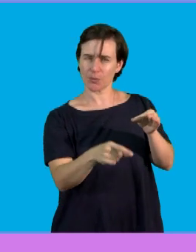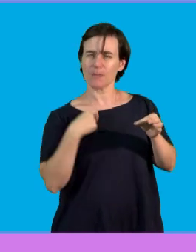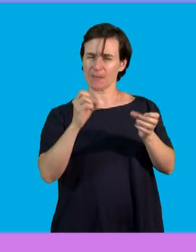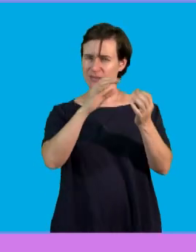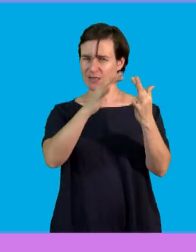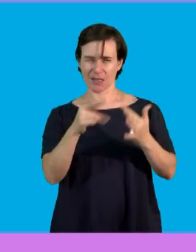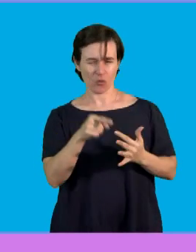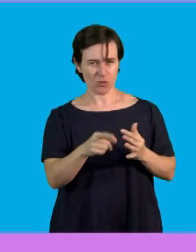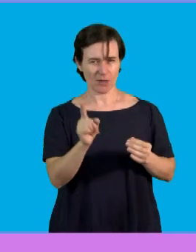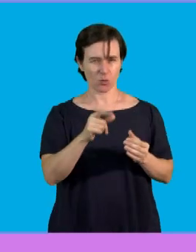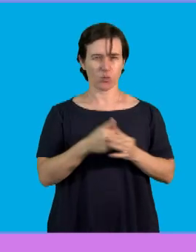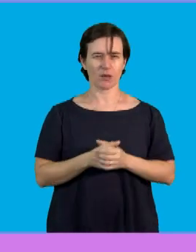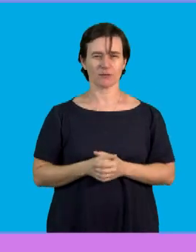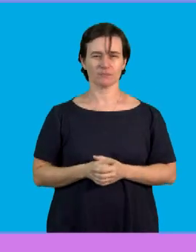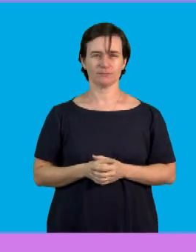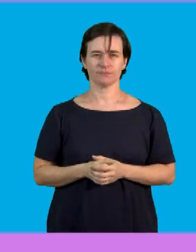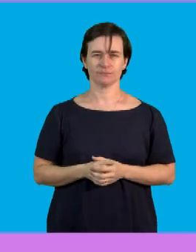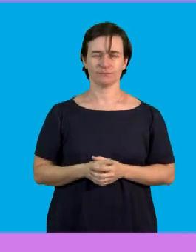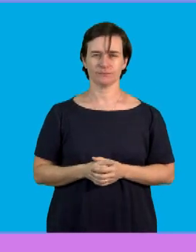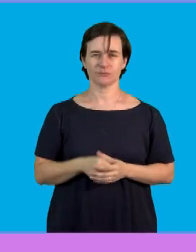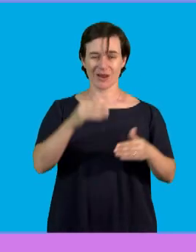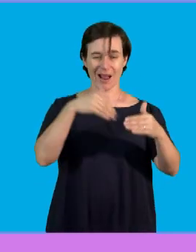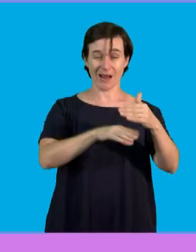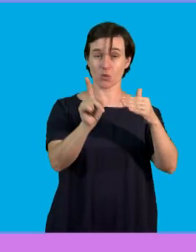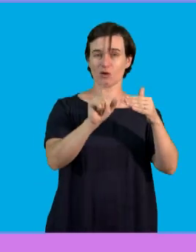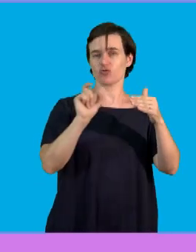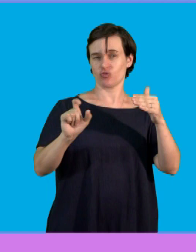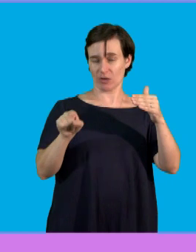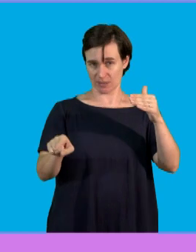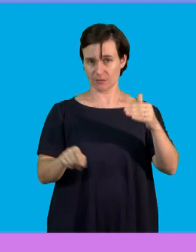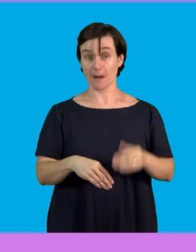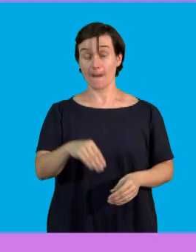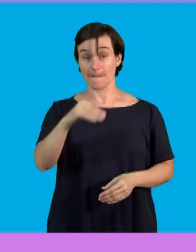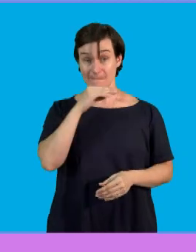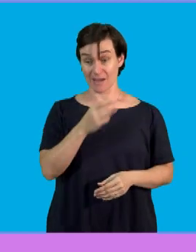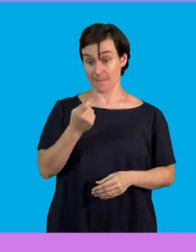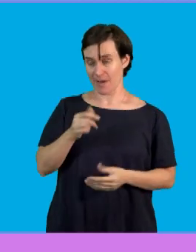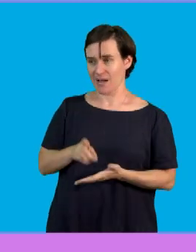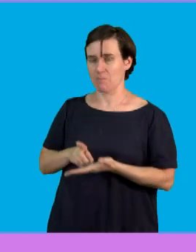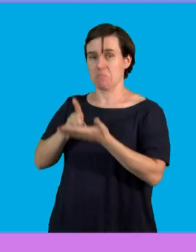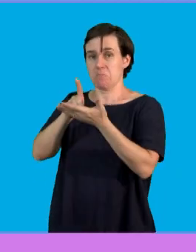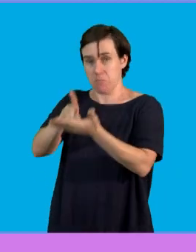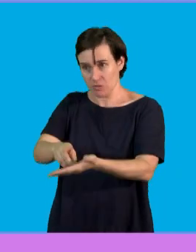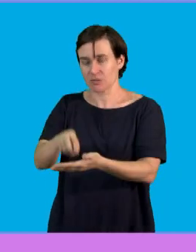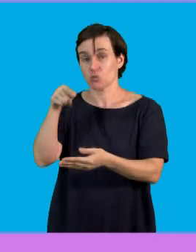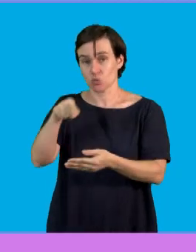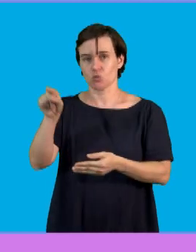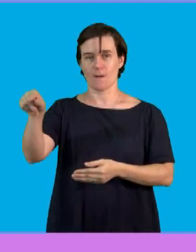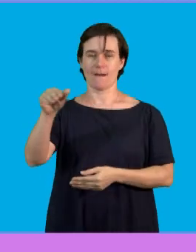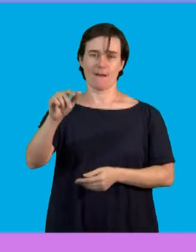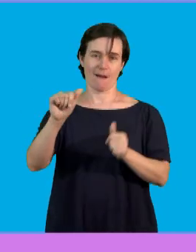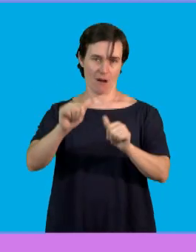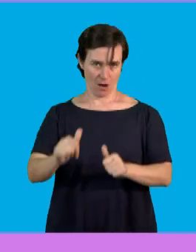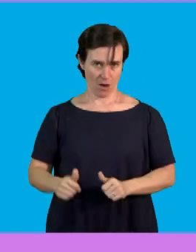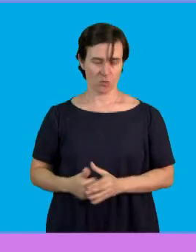of A, there is A and it's on credit. It means there was money that has been deposited into this account. So we need